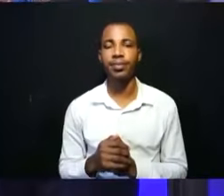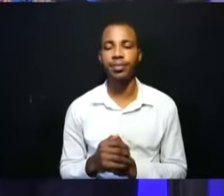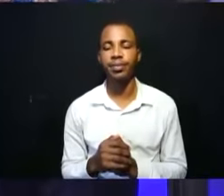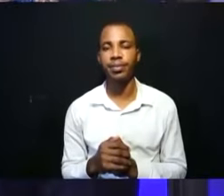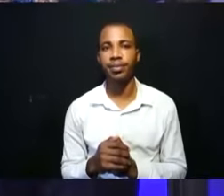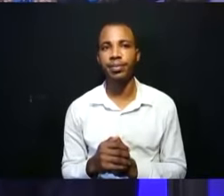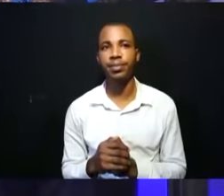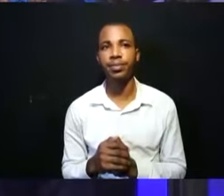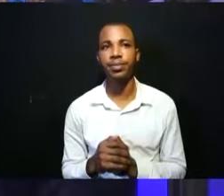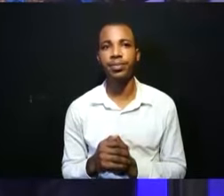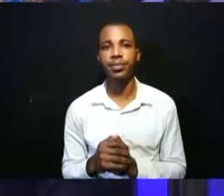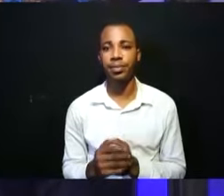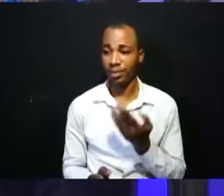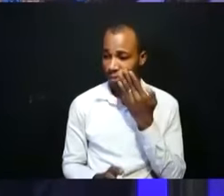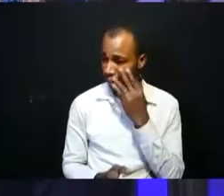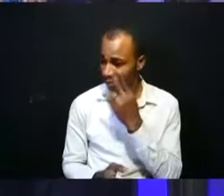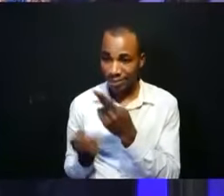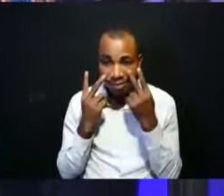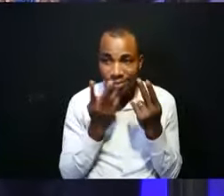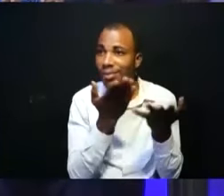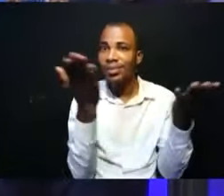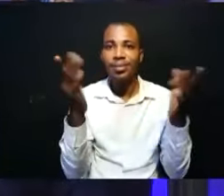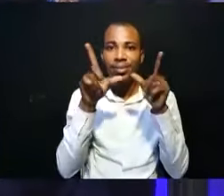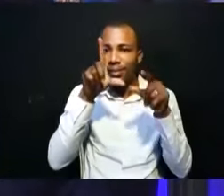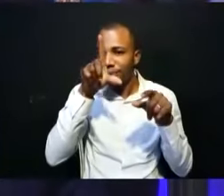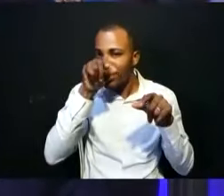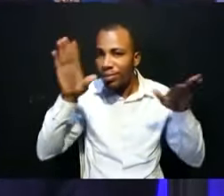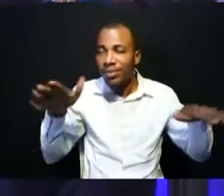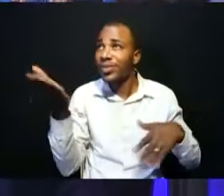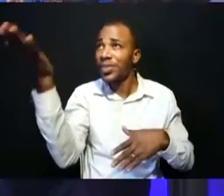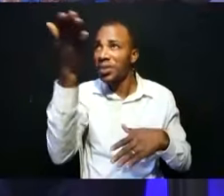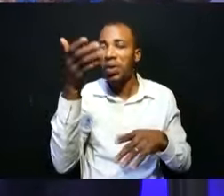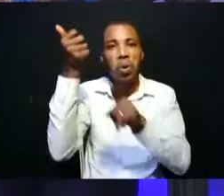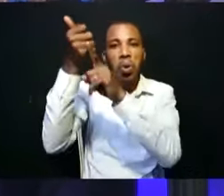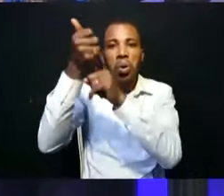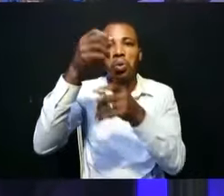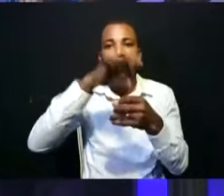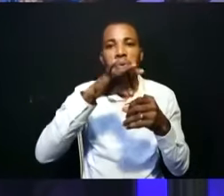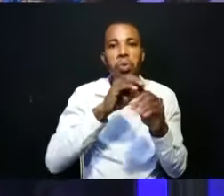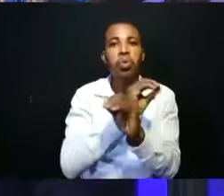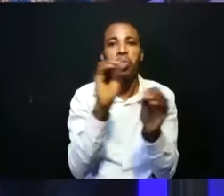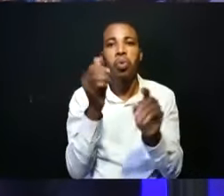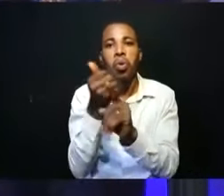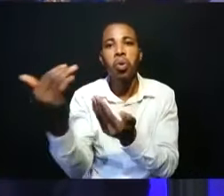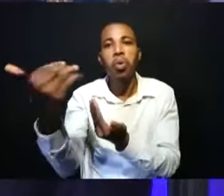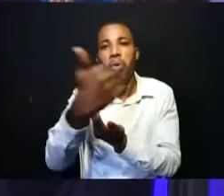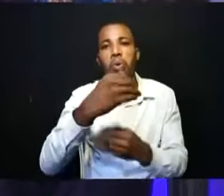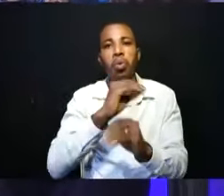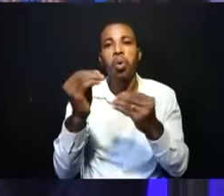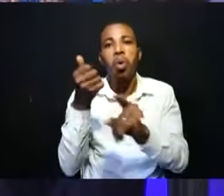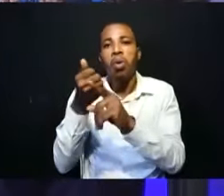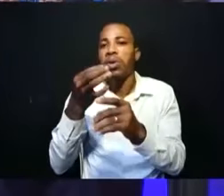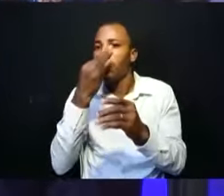Matthew 6, from verse 26 to 30. Look at the birds of the air. They do not sow or reap or store away